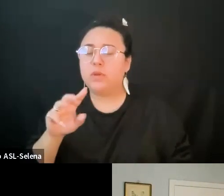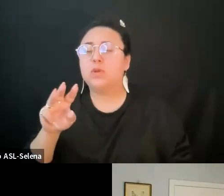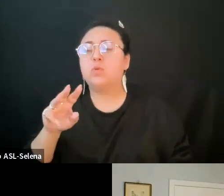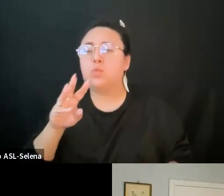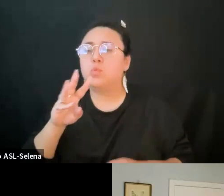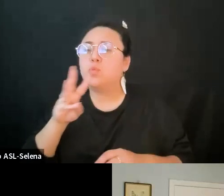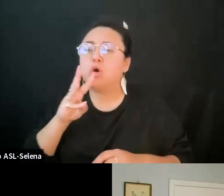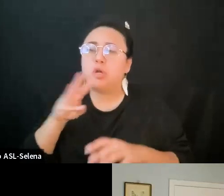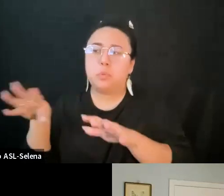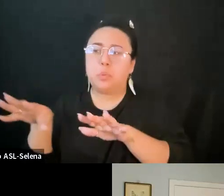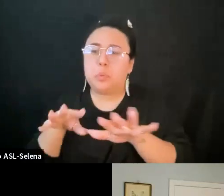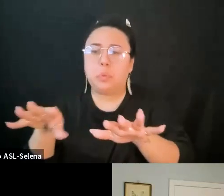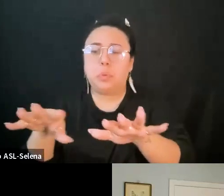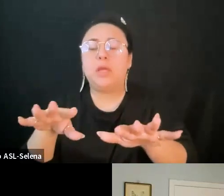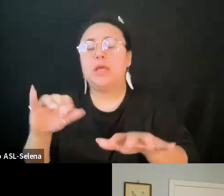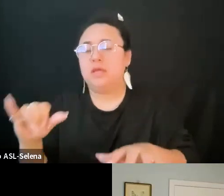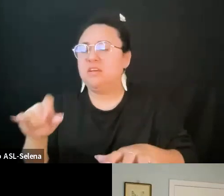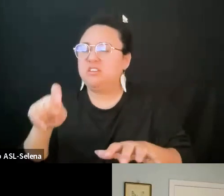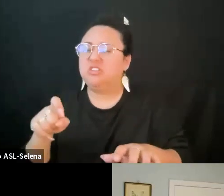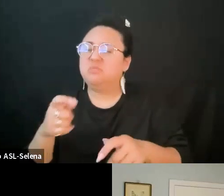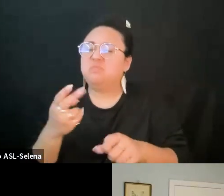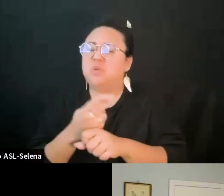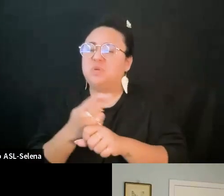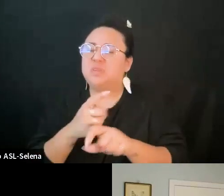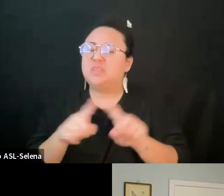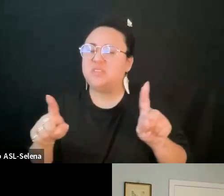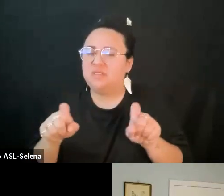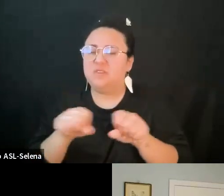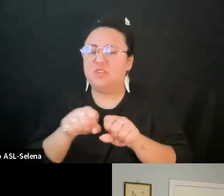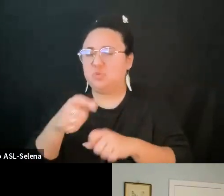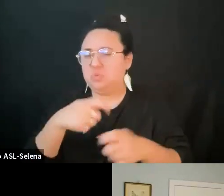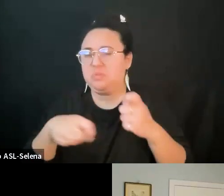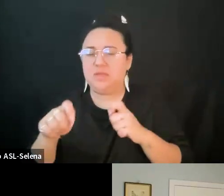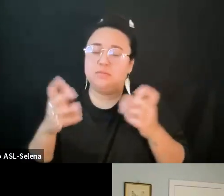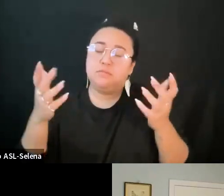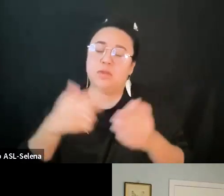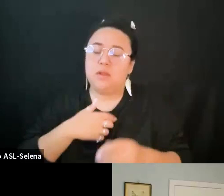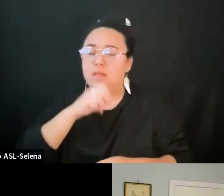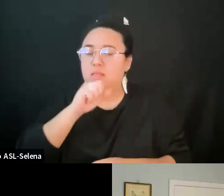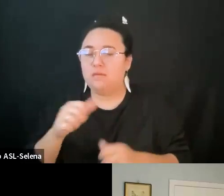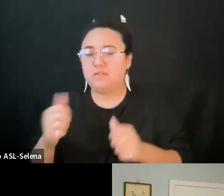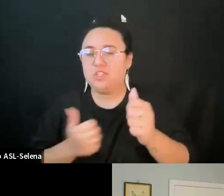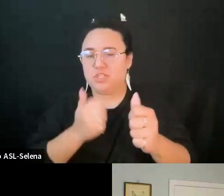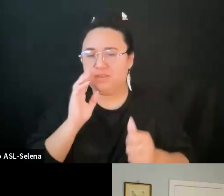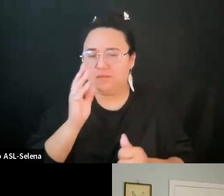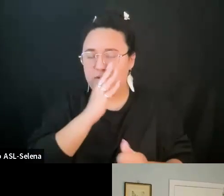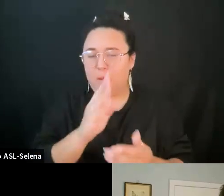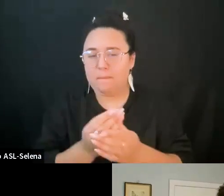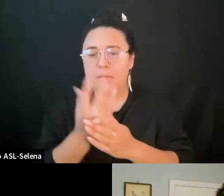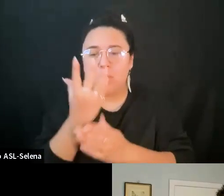through. So that one was a little, I should have wore different shoes type moment, but I love bloom chasing. That's my favorite